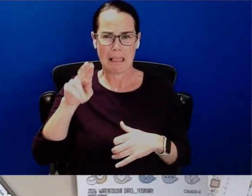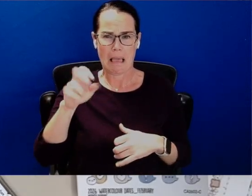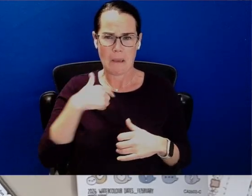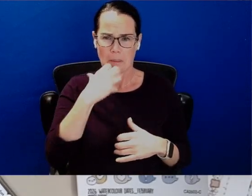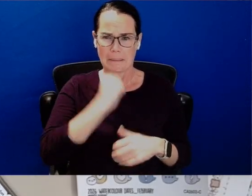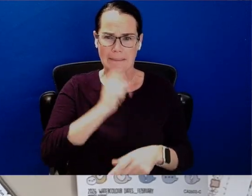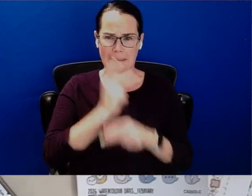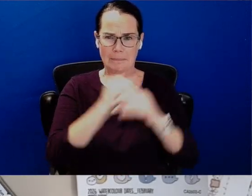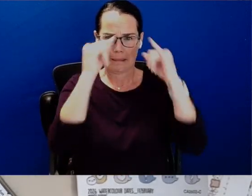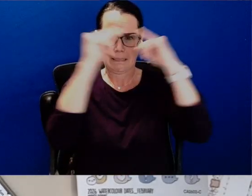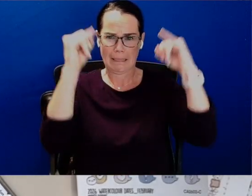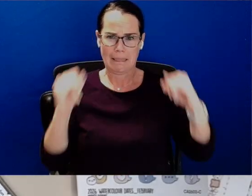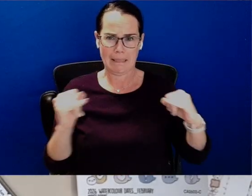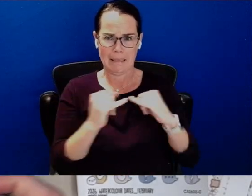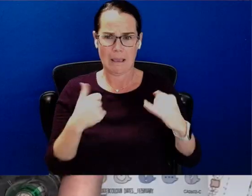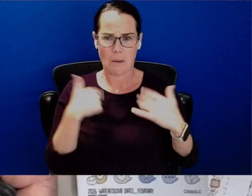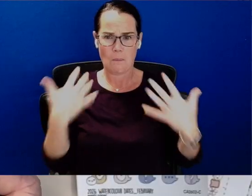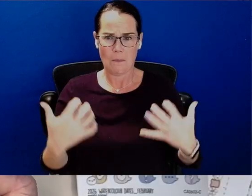keep the lines.